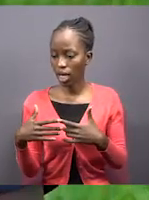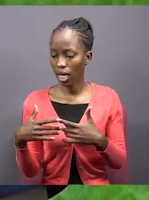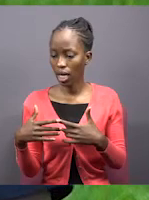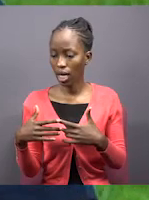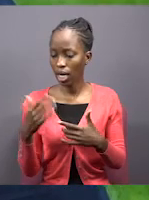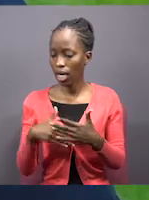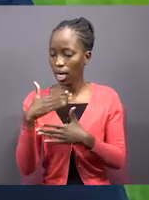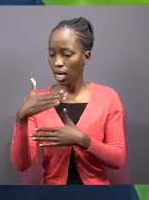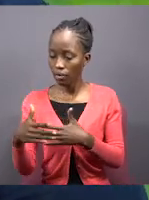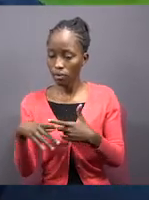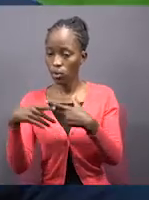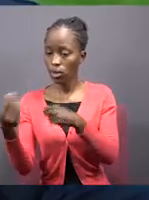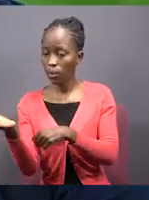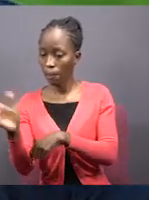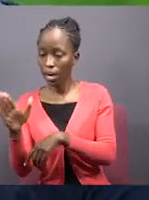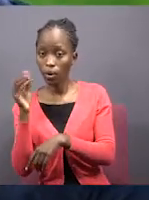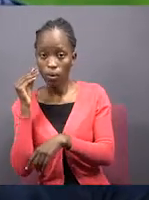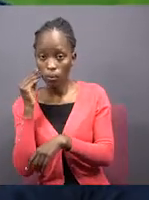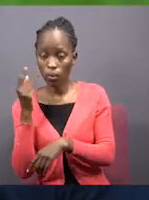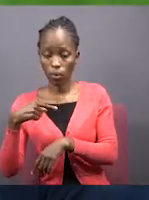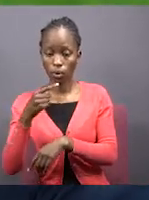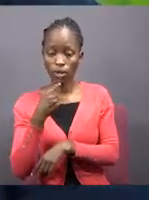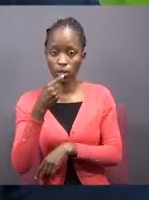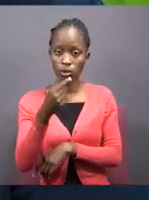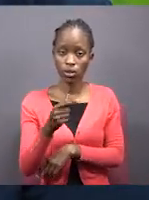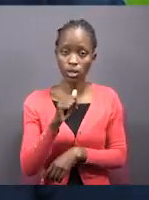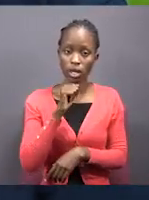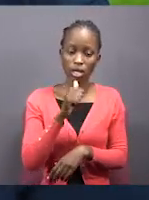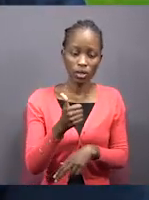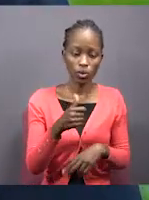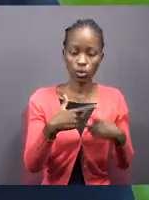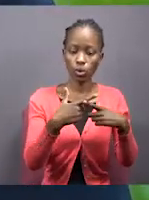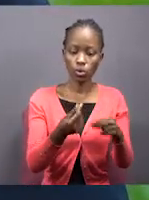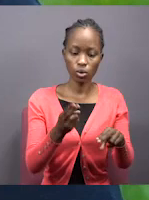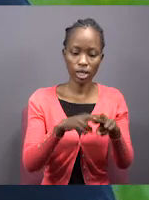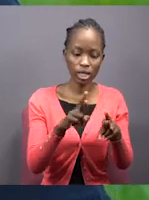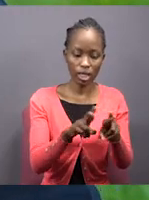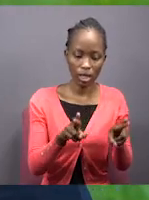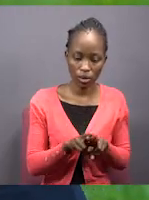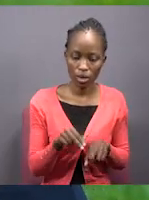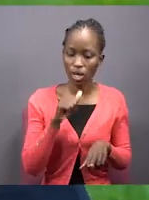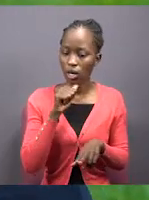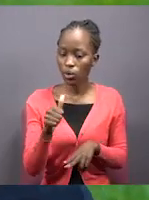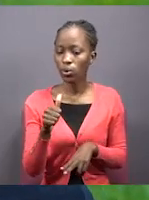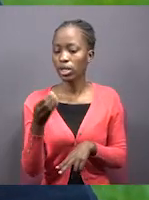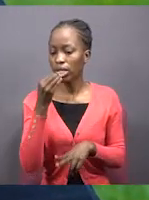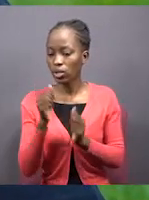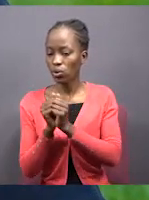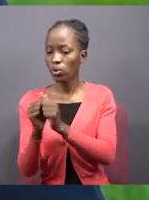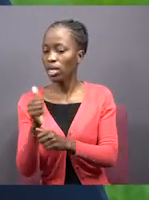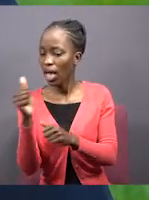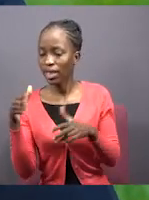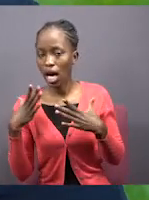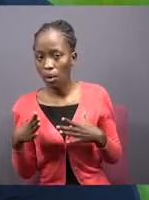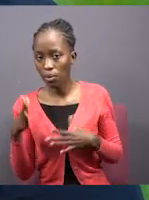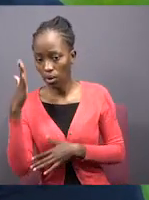sit in the sitting room, not eat in the dining room, because all of our family members, except from